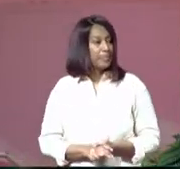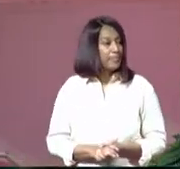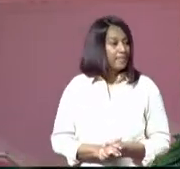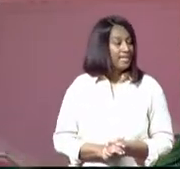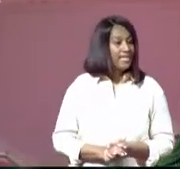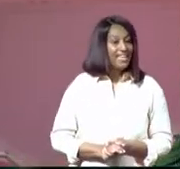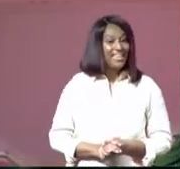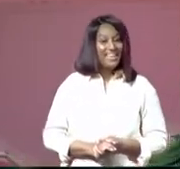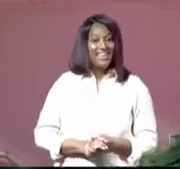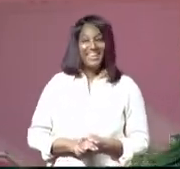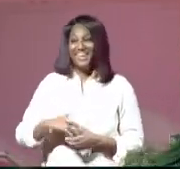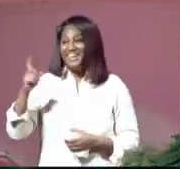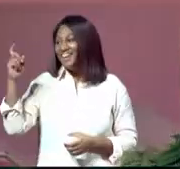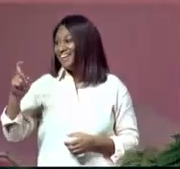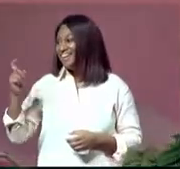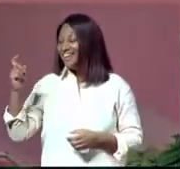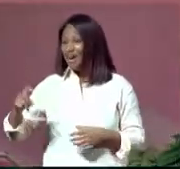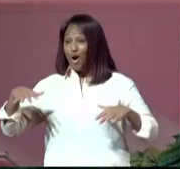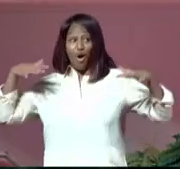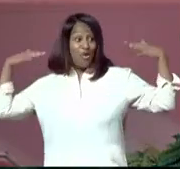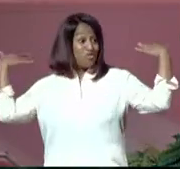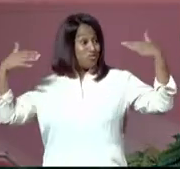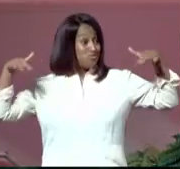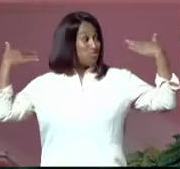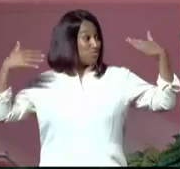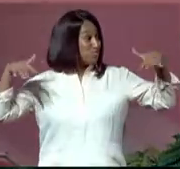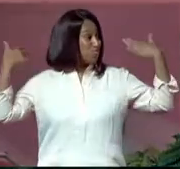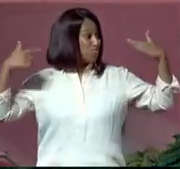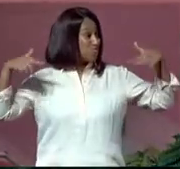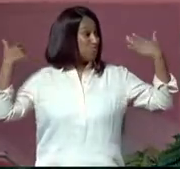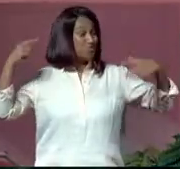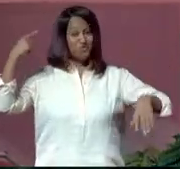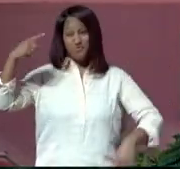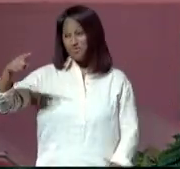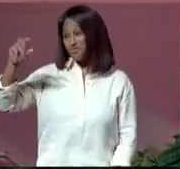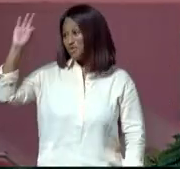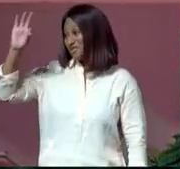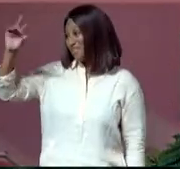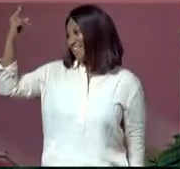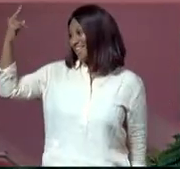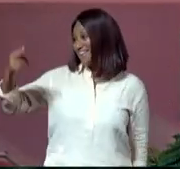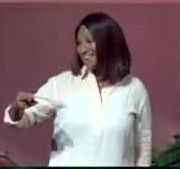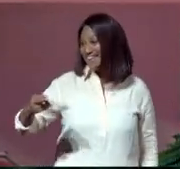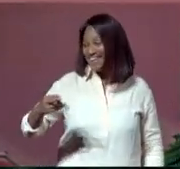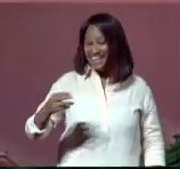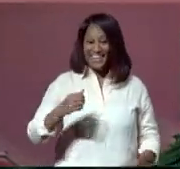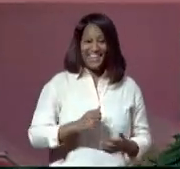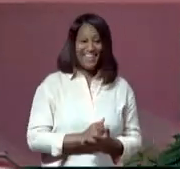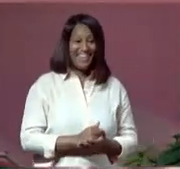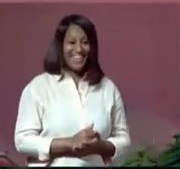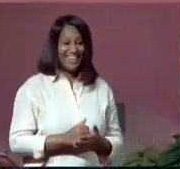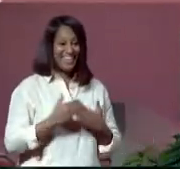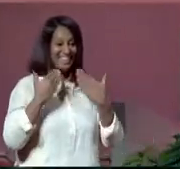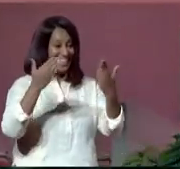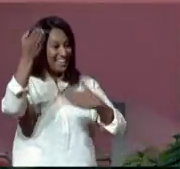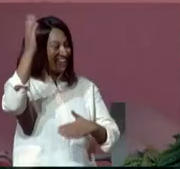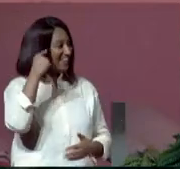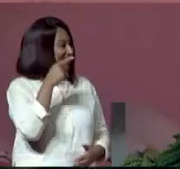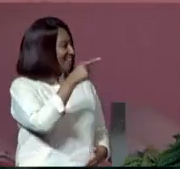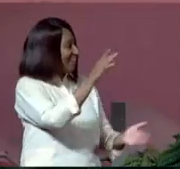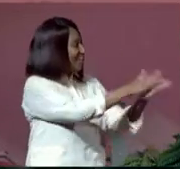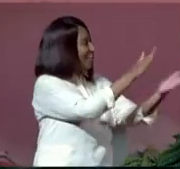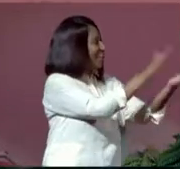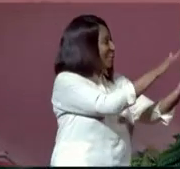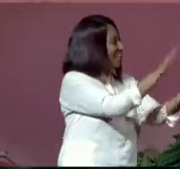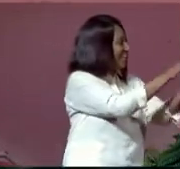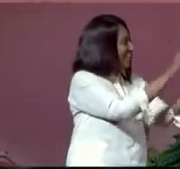as loud as you can for the baddest one in the land, your pastor. Can y'all help me thank God for my big brother, the